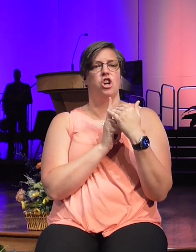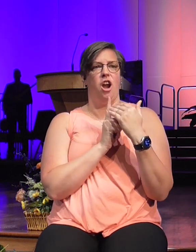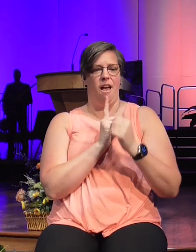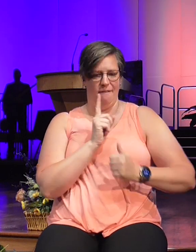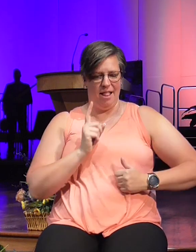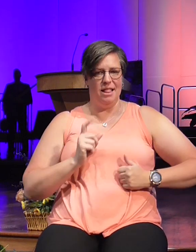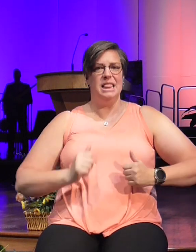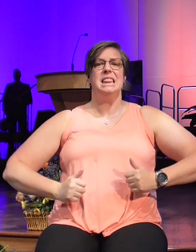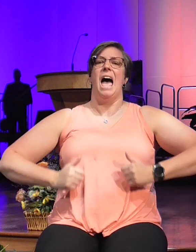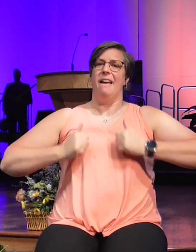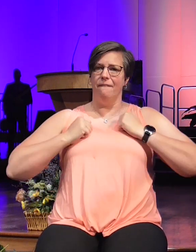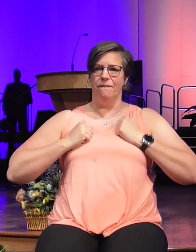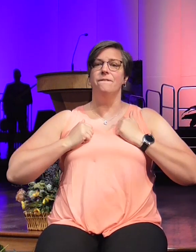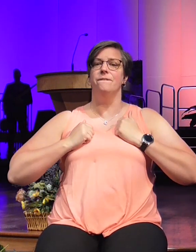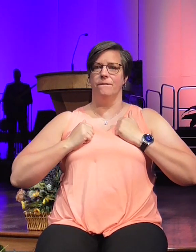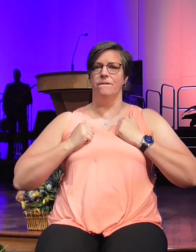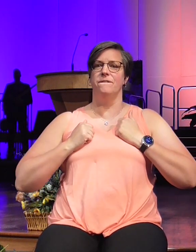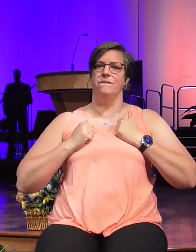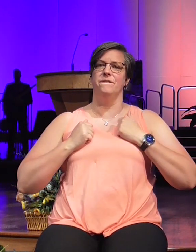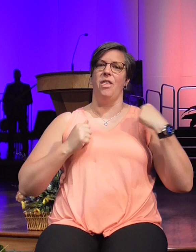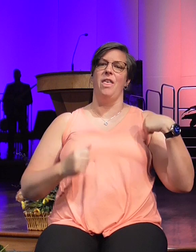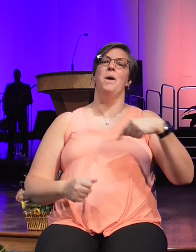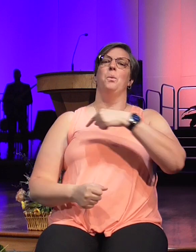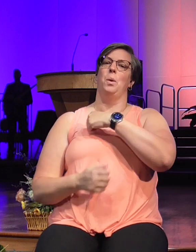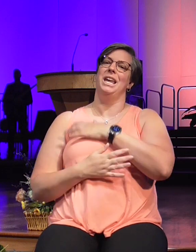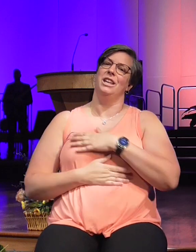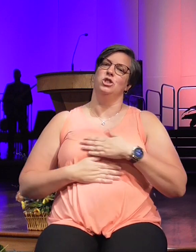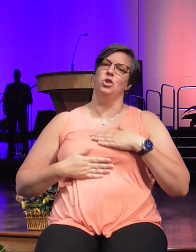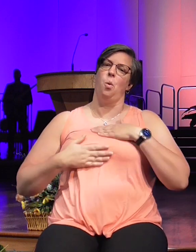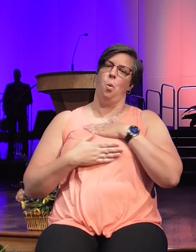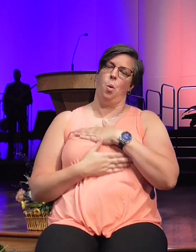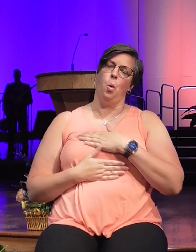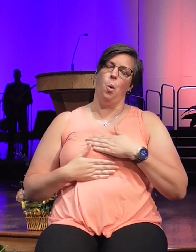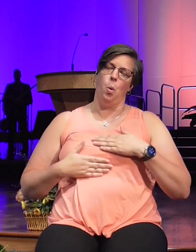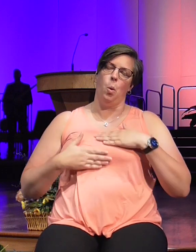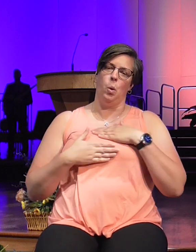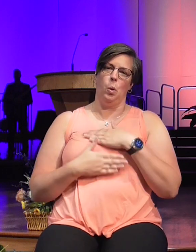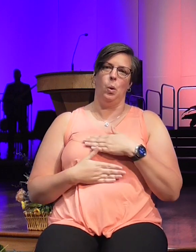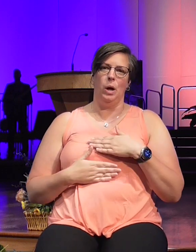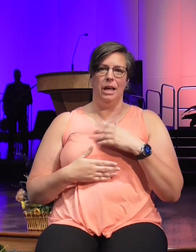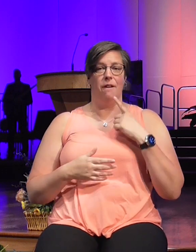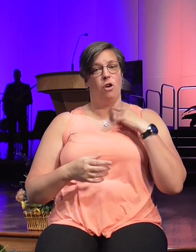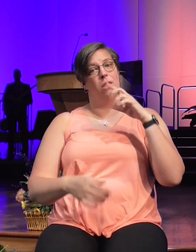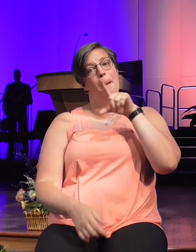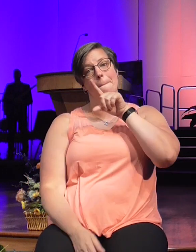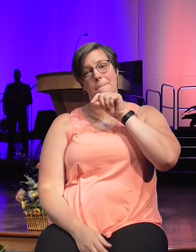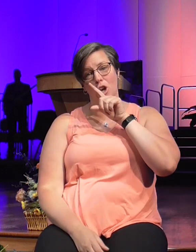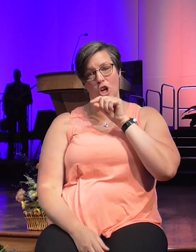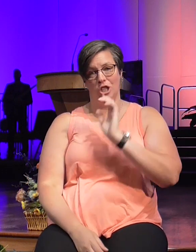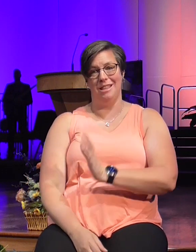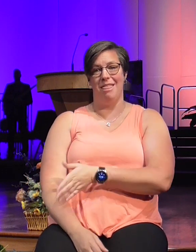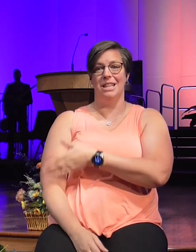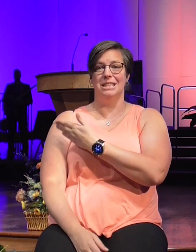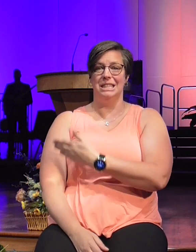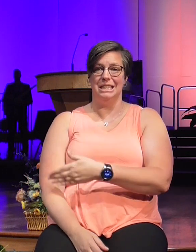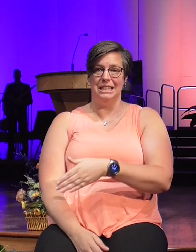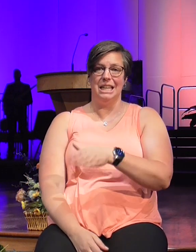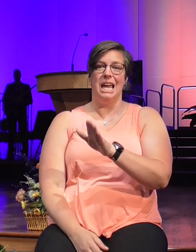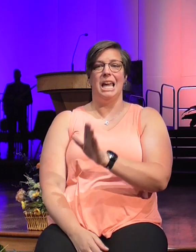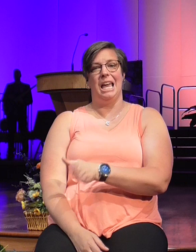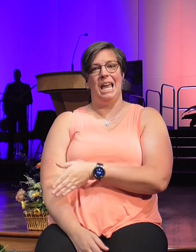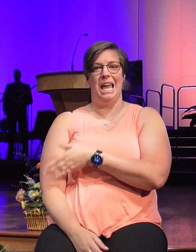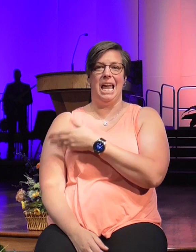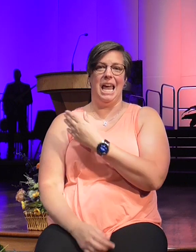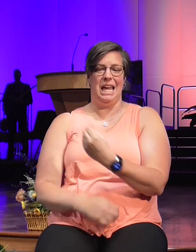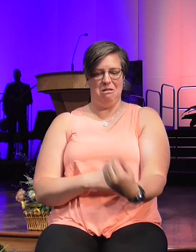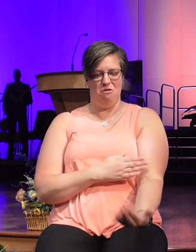life that we enjoy, for the birds that sing first thing